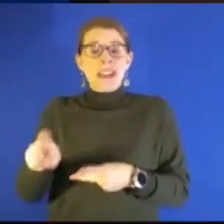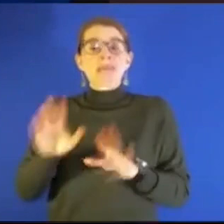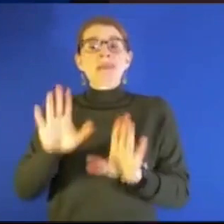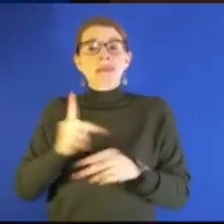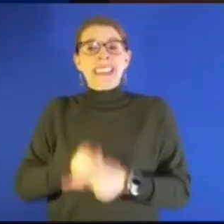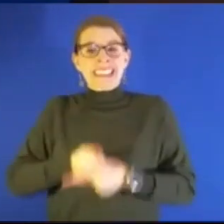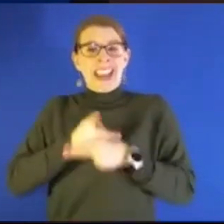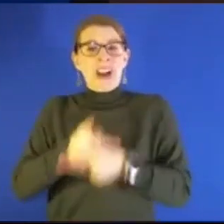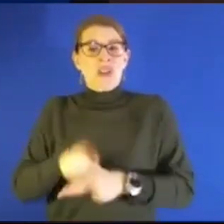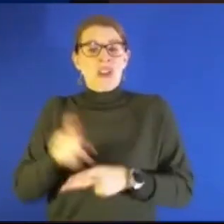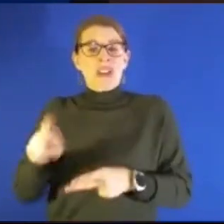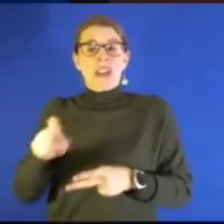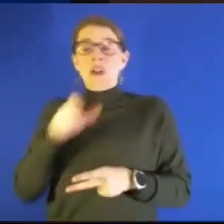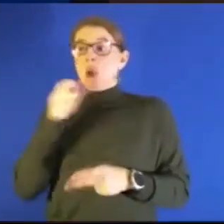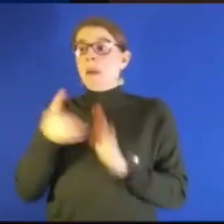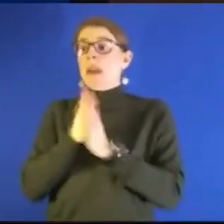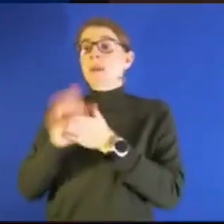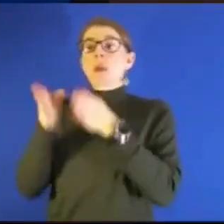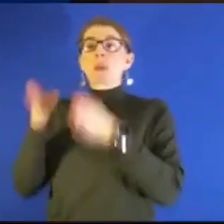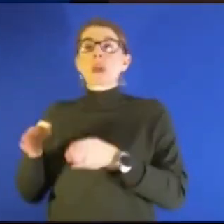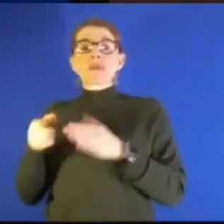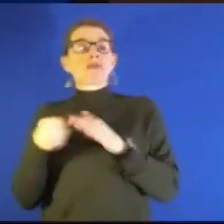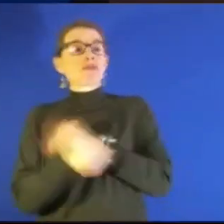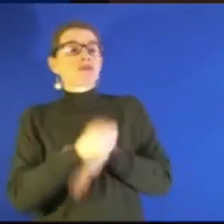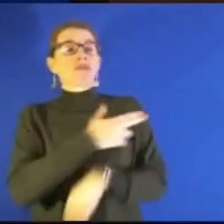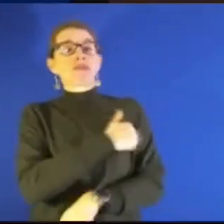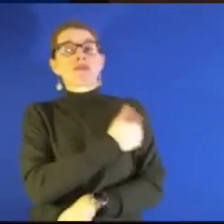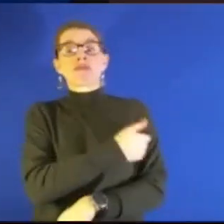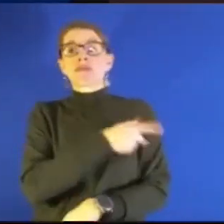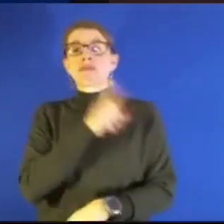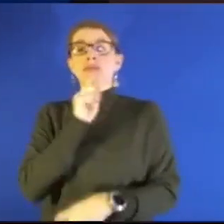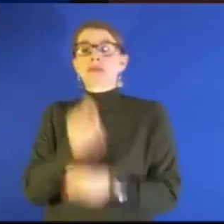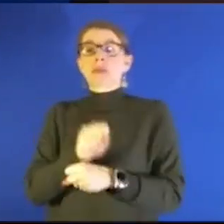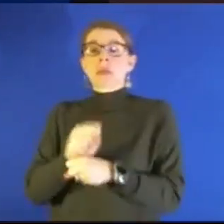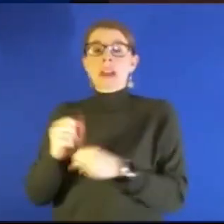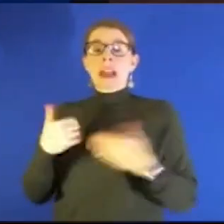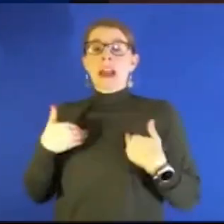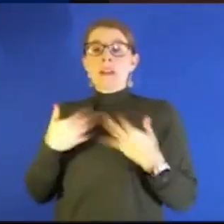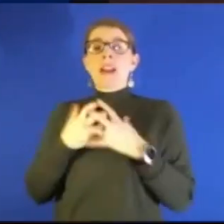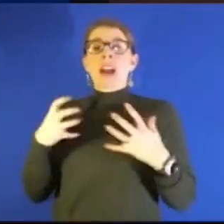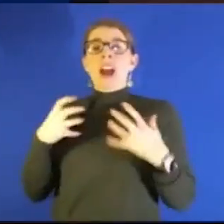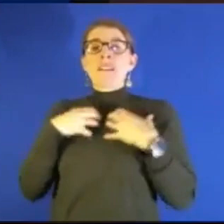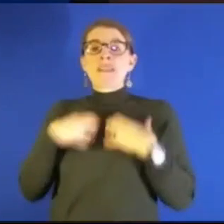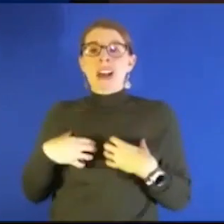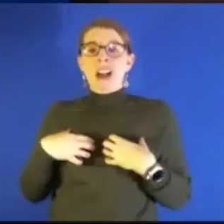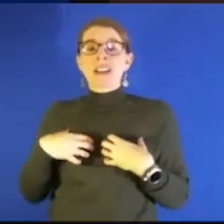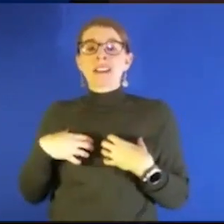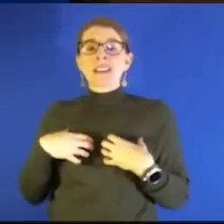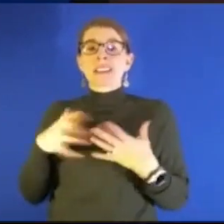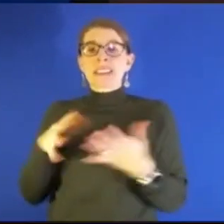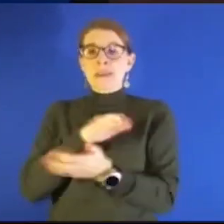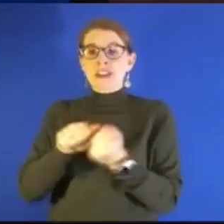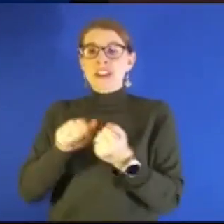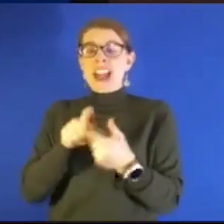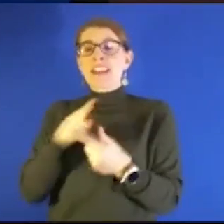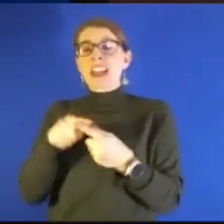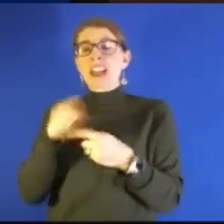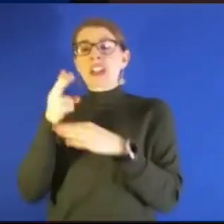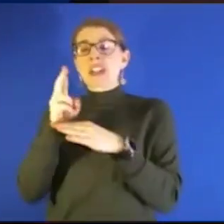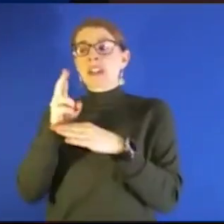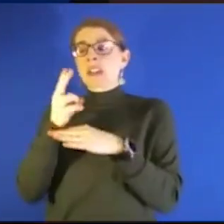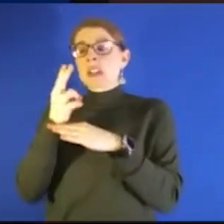Don't be the person who has to come into the hospital who actually does have a lot of lung injury, who then ends up on a ventilator, and young people dying. And